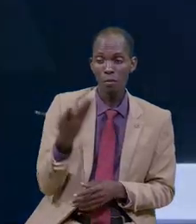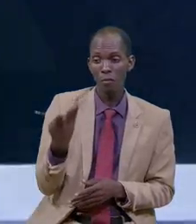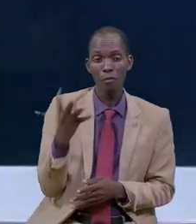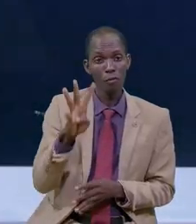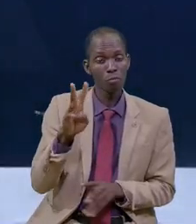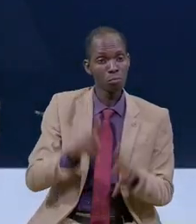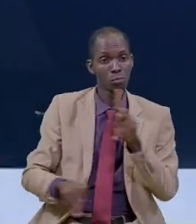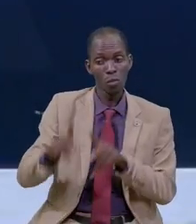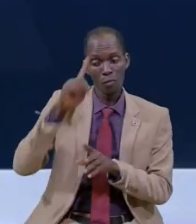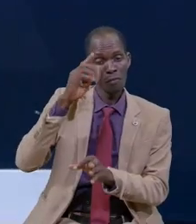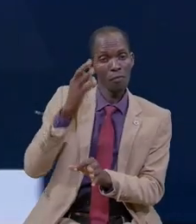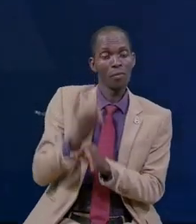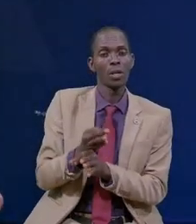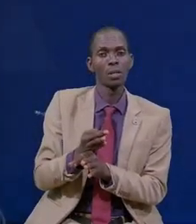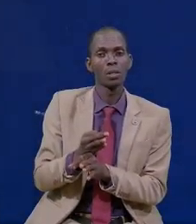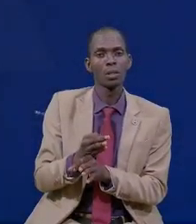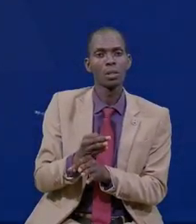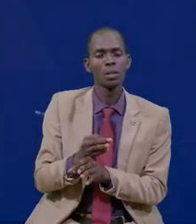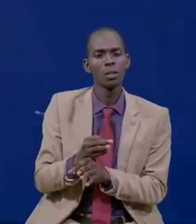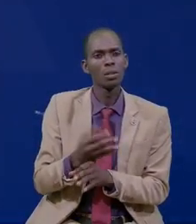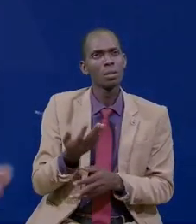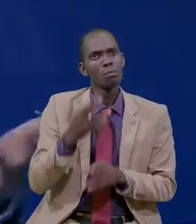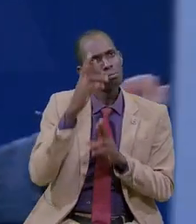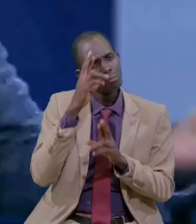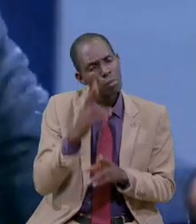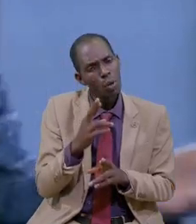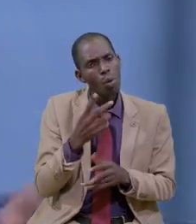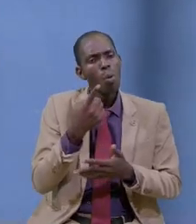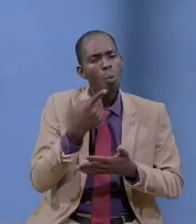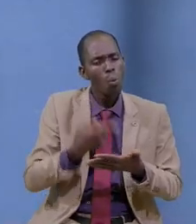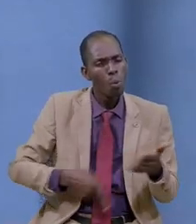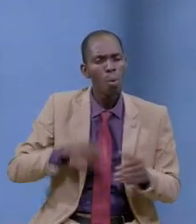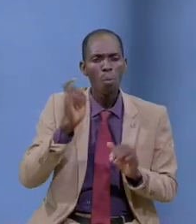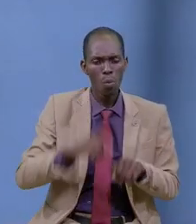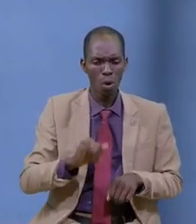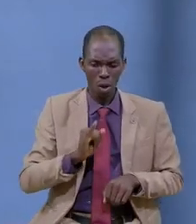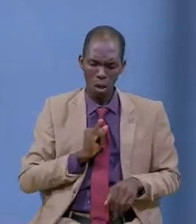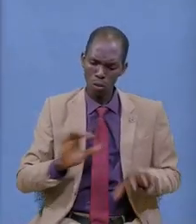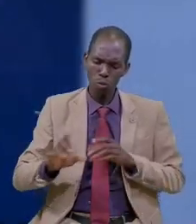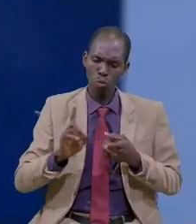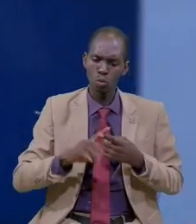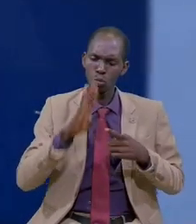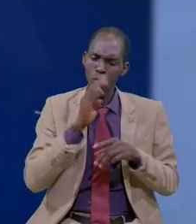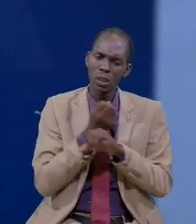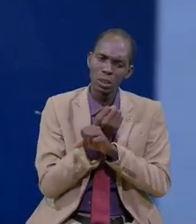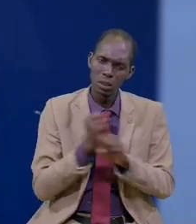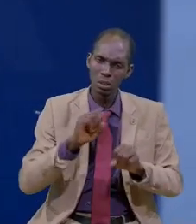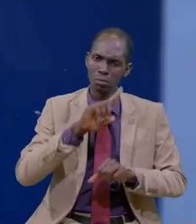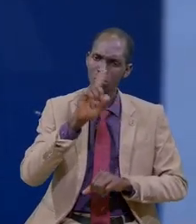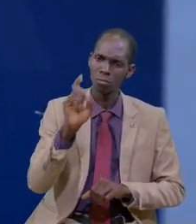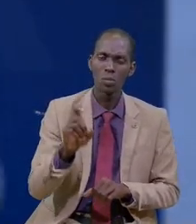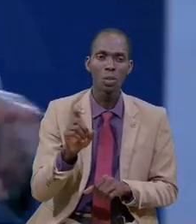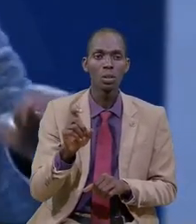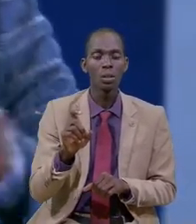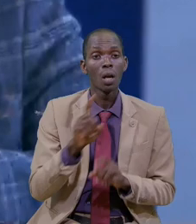foi. Sirs, what must I do to be saved? Qu'est-ce que je dois faire pour être sauvé? Believe